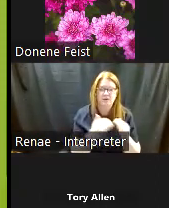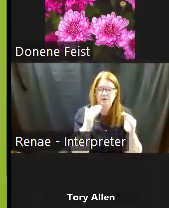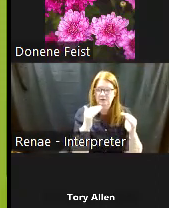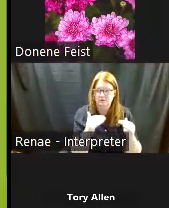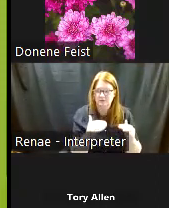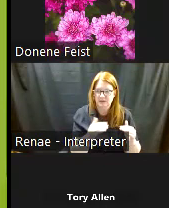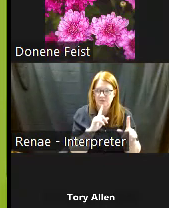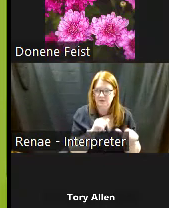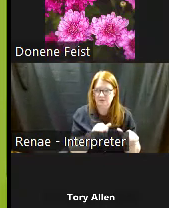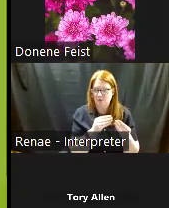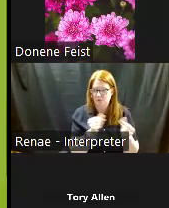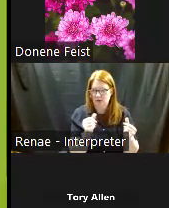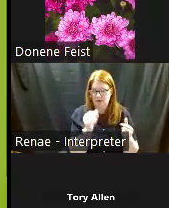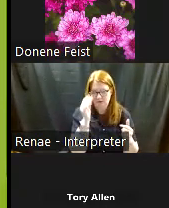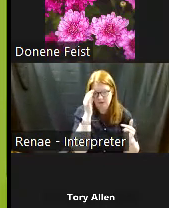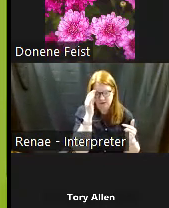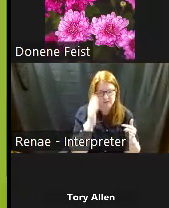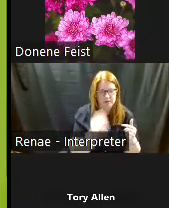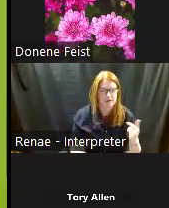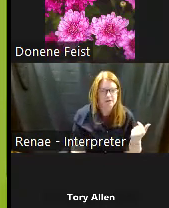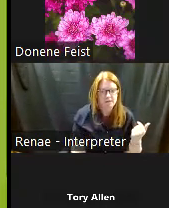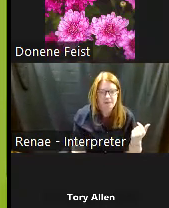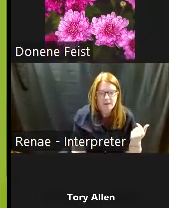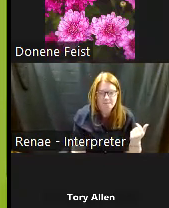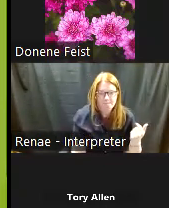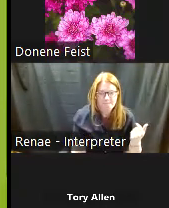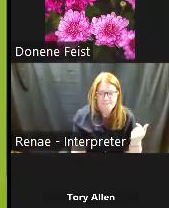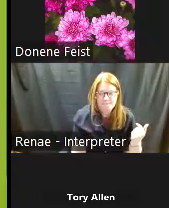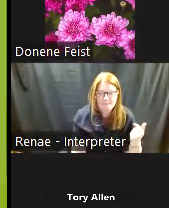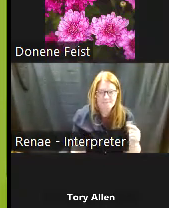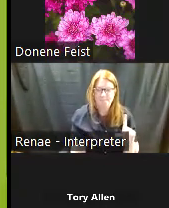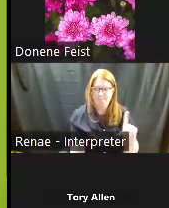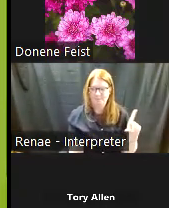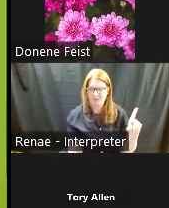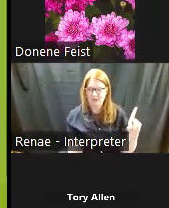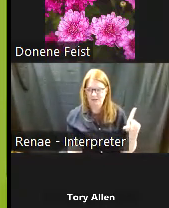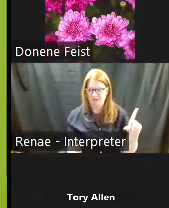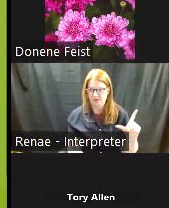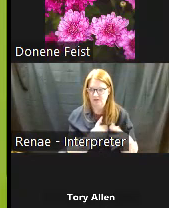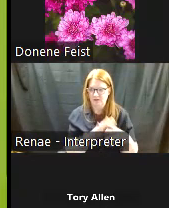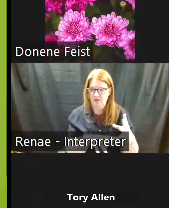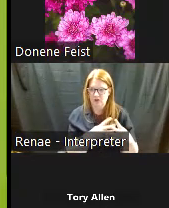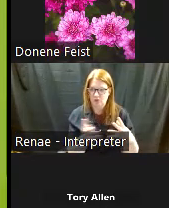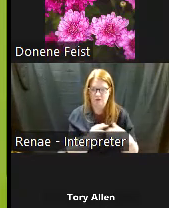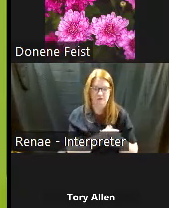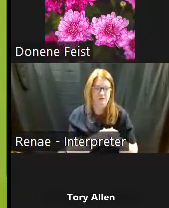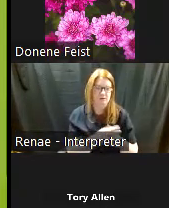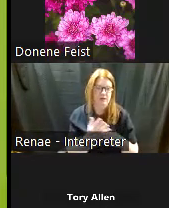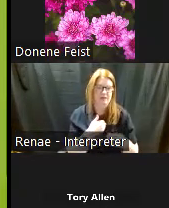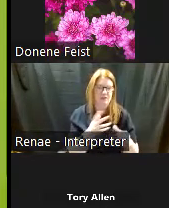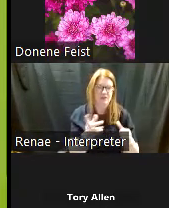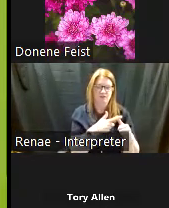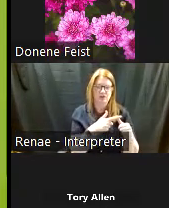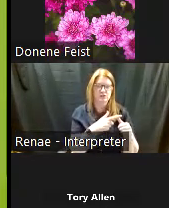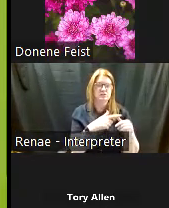that response goes away. So in this left-hand side of the graph, we've got the first tracing is